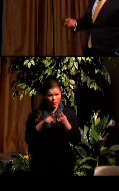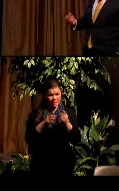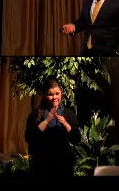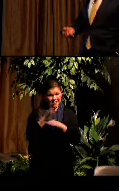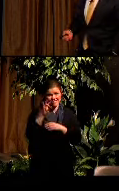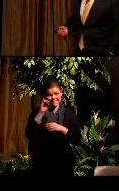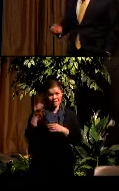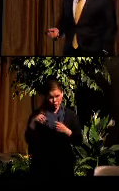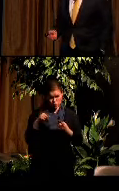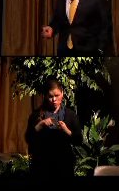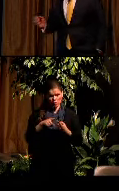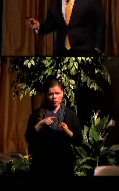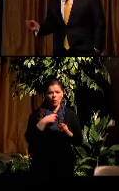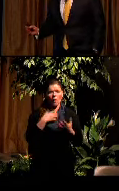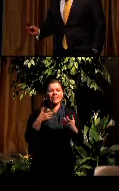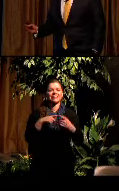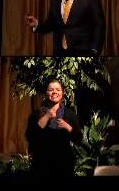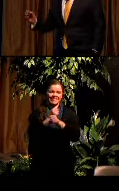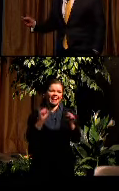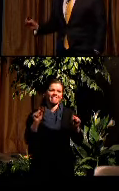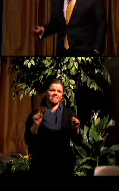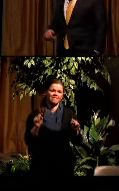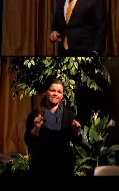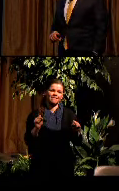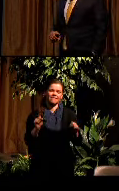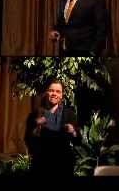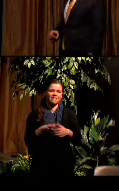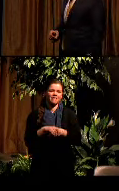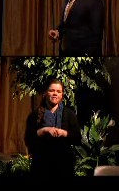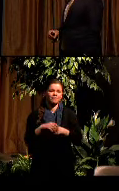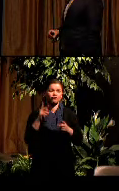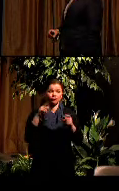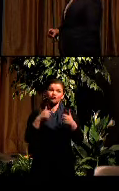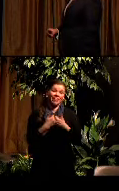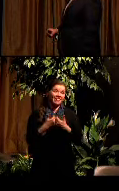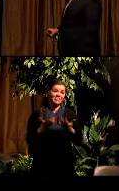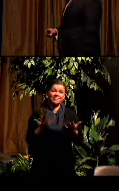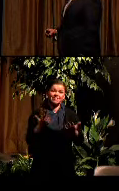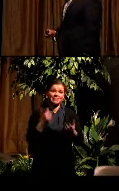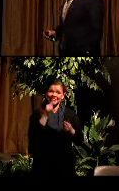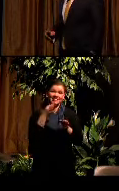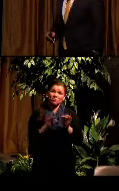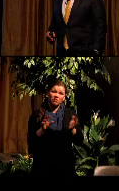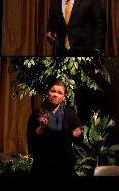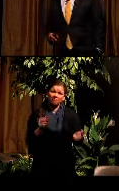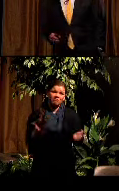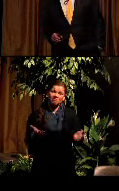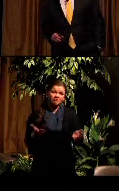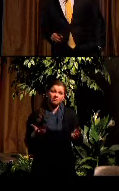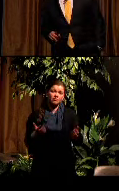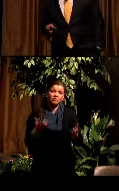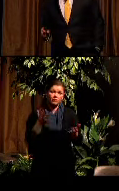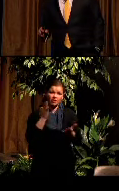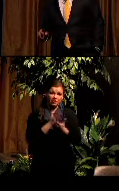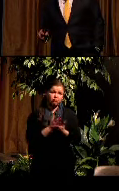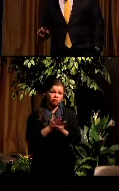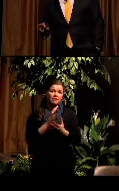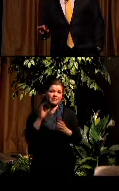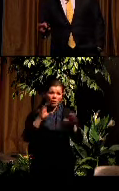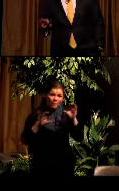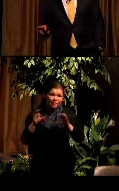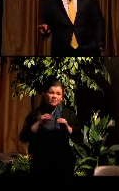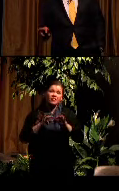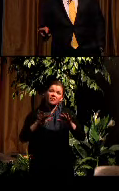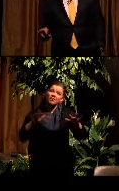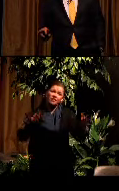But we've got challenges. As I mentioned, it's not as simple as stopping DDT in the United States. We're dealing with habitat loss